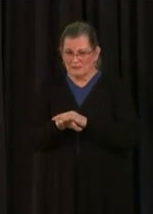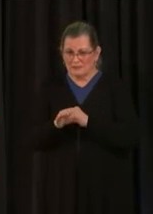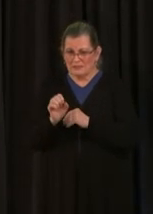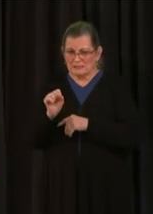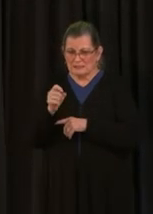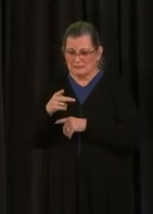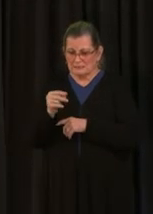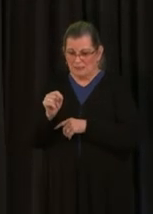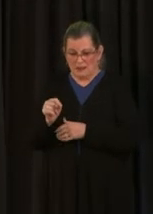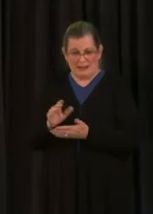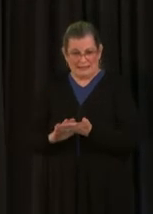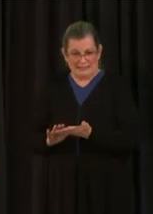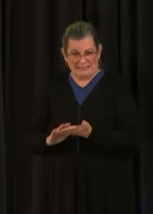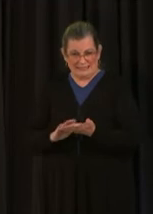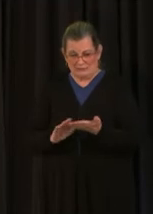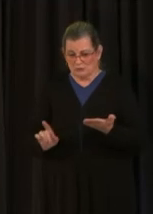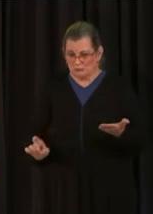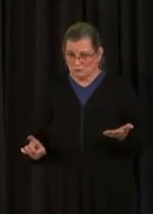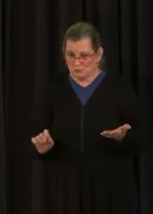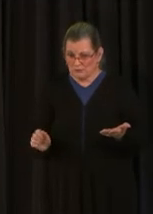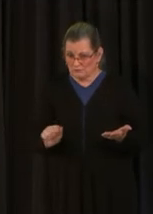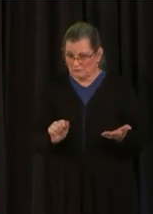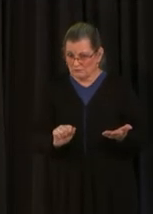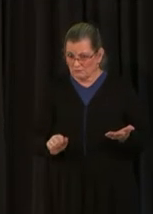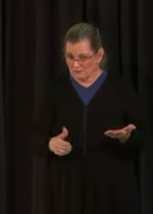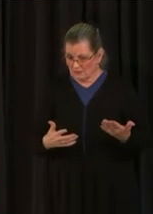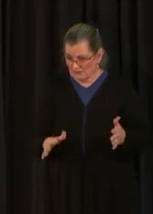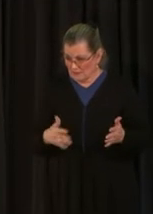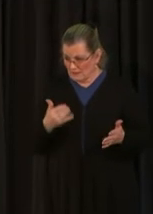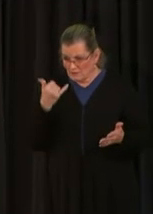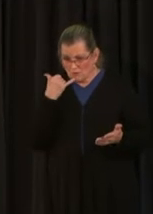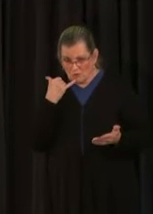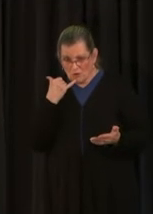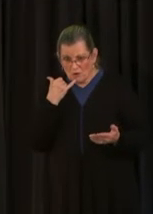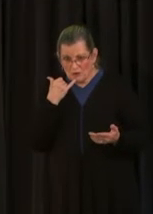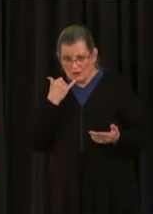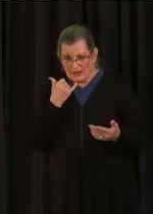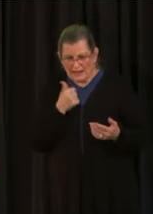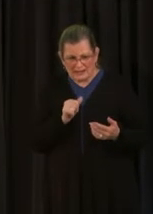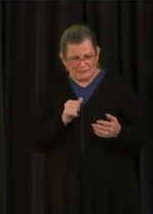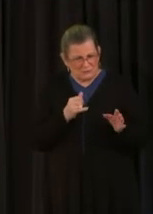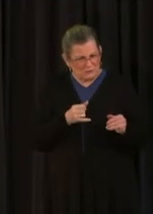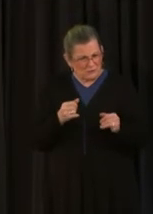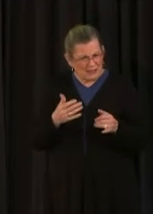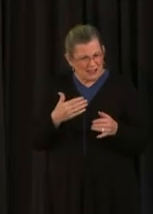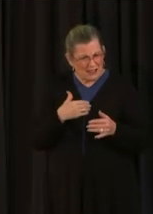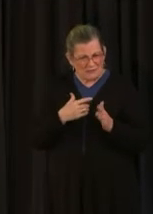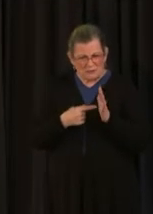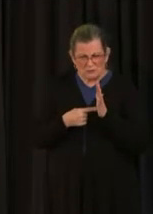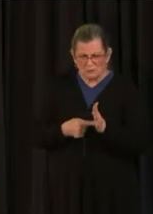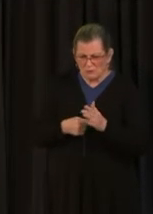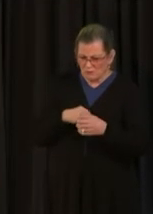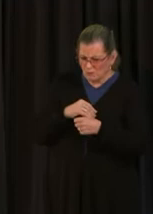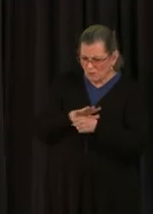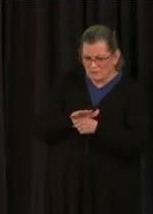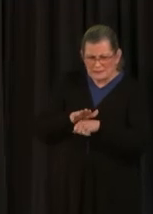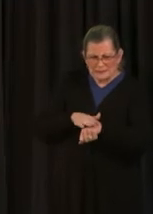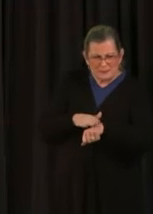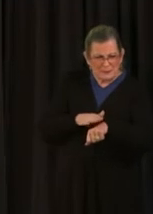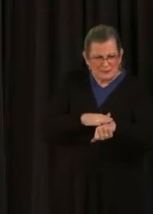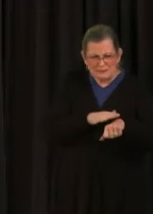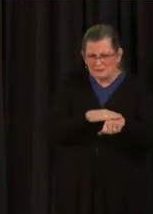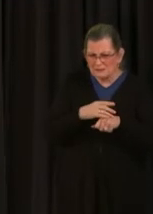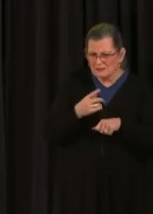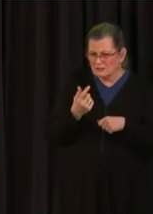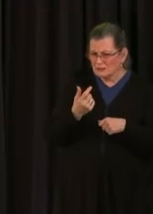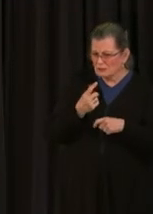grating, as well as some of the vertical surfaces in our trains to ensure that we are killing